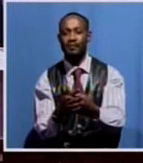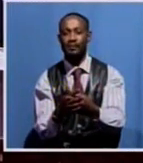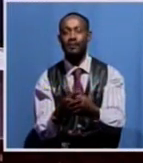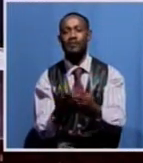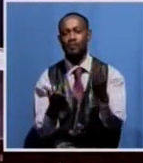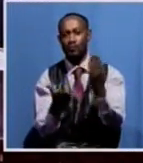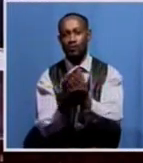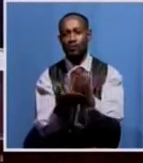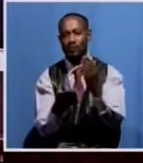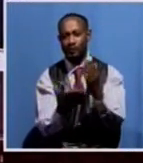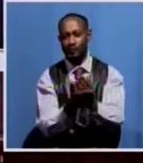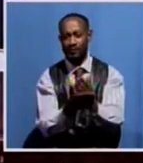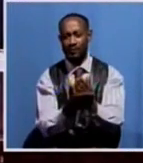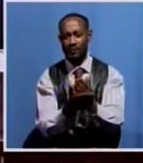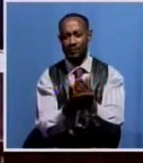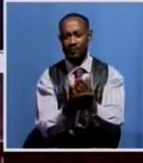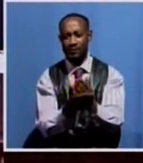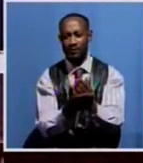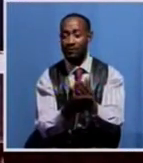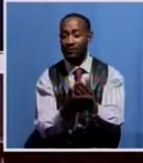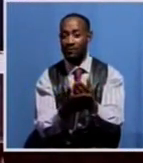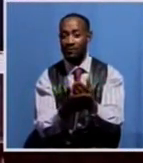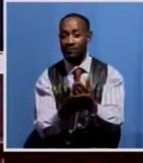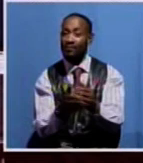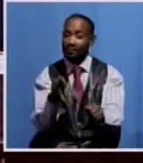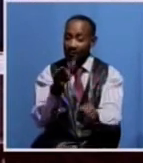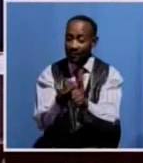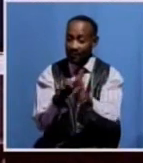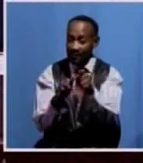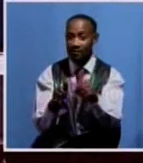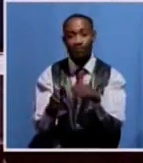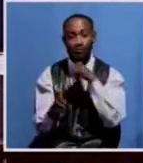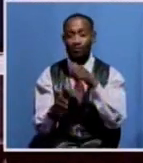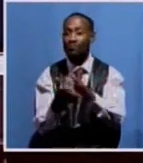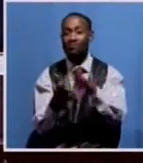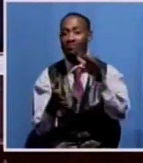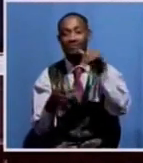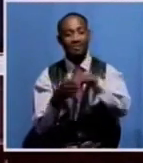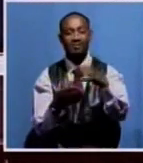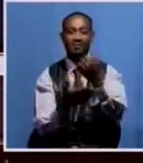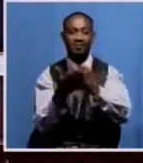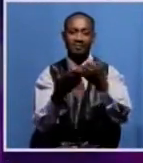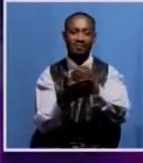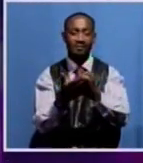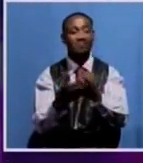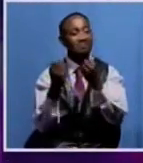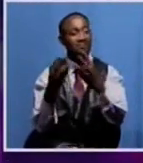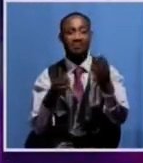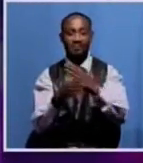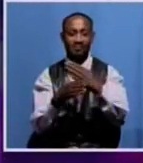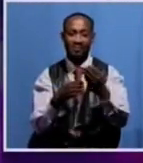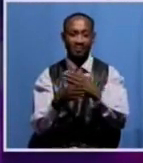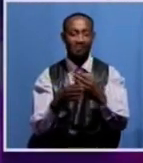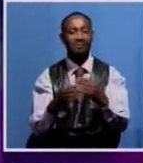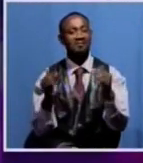that there is not much liquidity in our economy, that local businesses are hurting. And